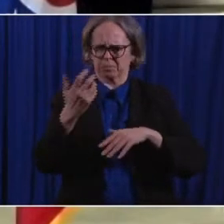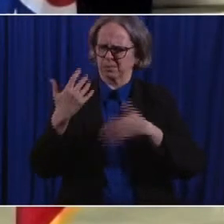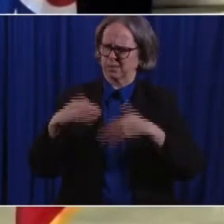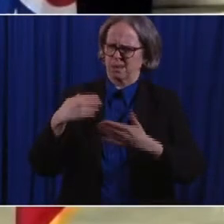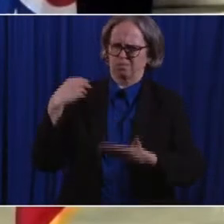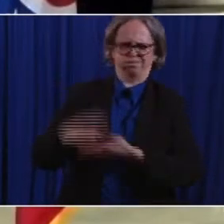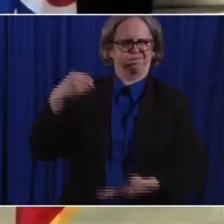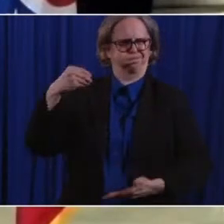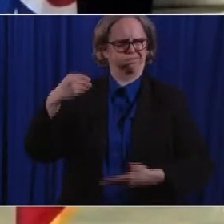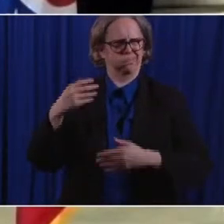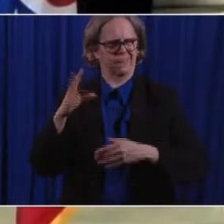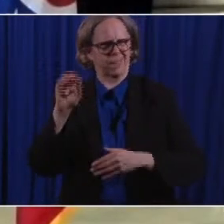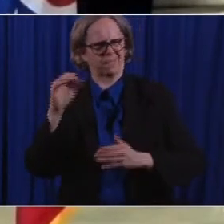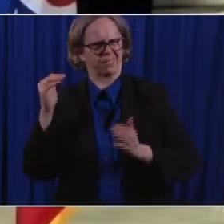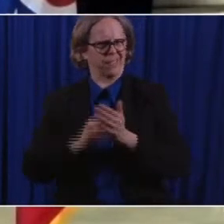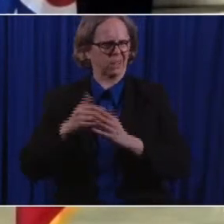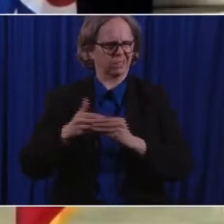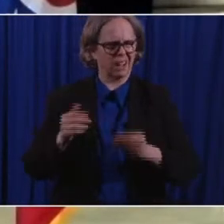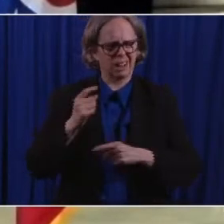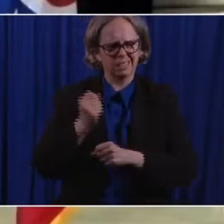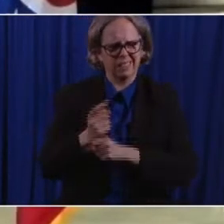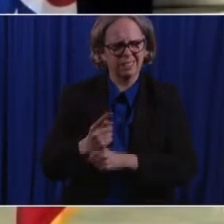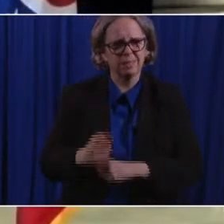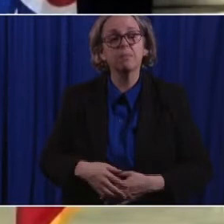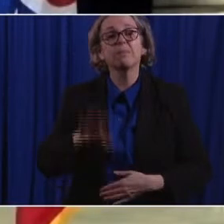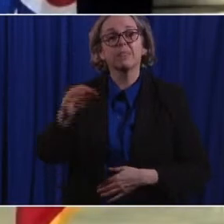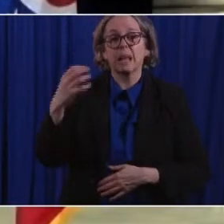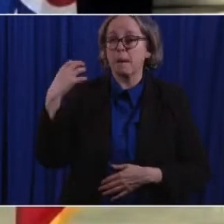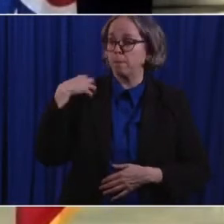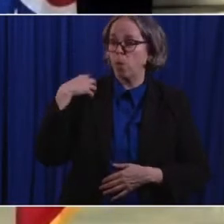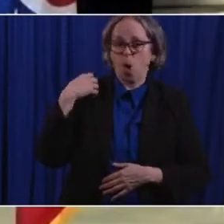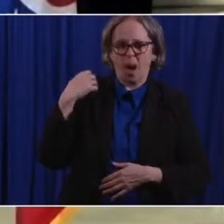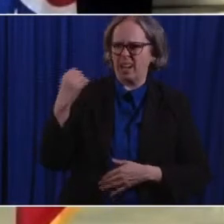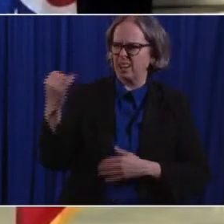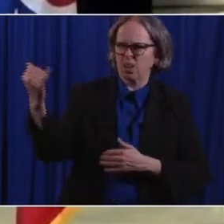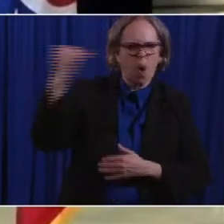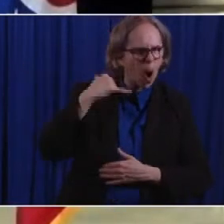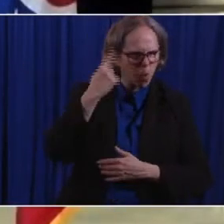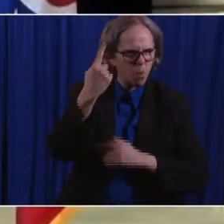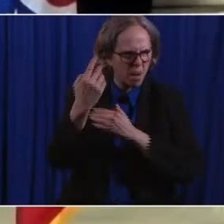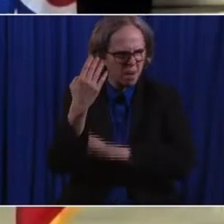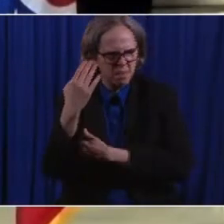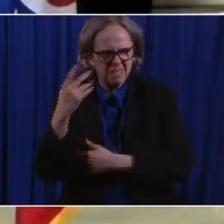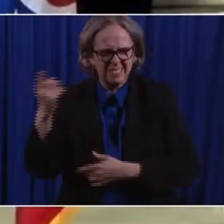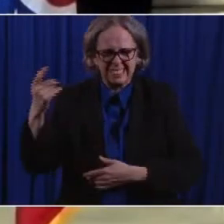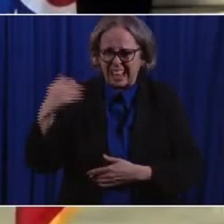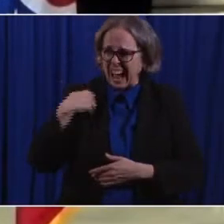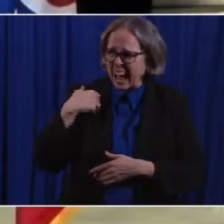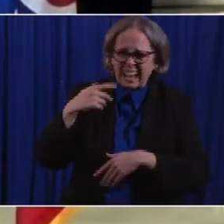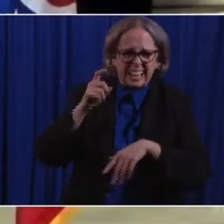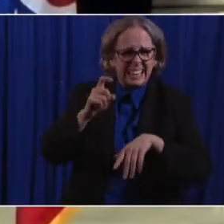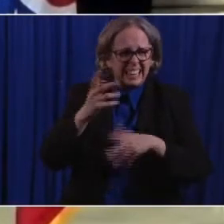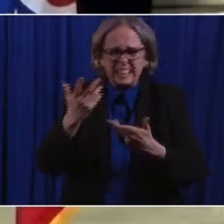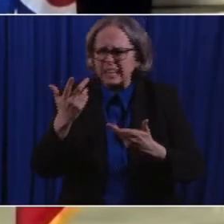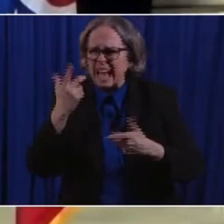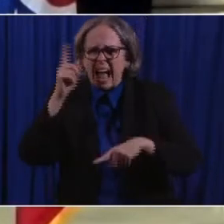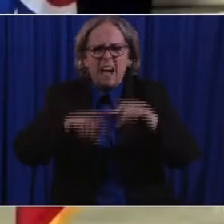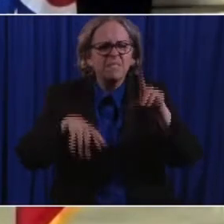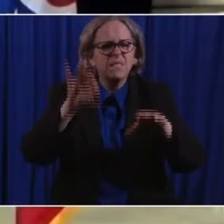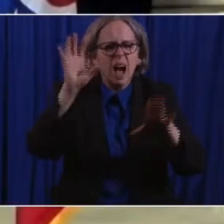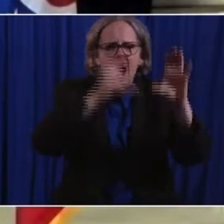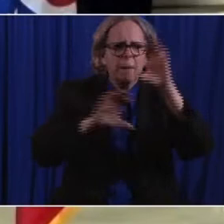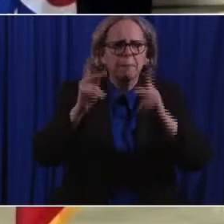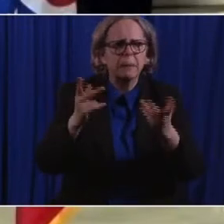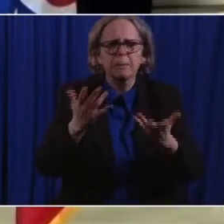18 jobs that he couldn't fill. Employers, the economy is coming back in our state very aggressively. There